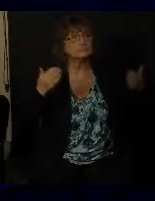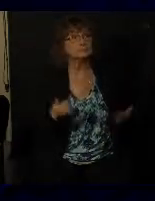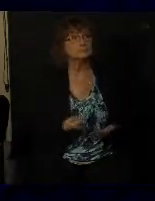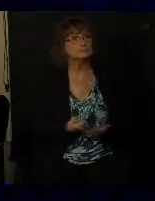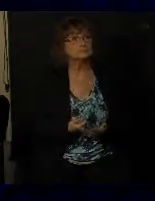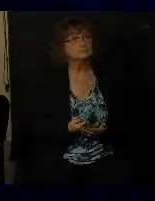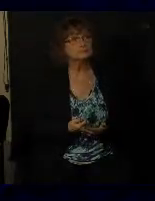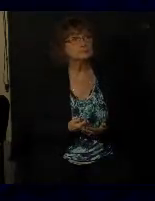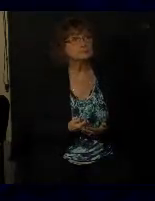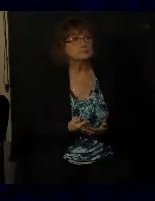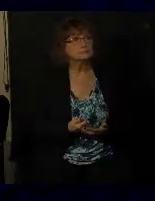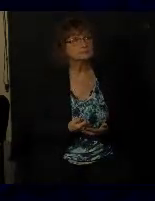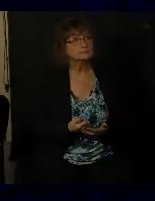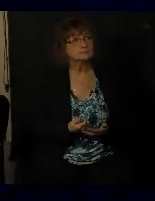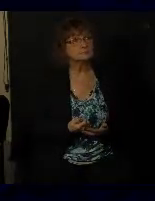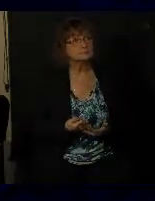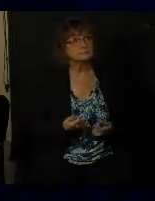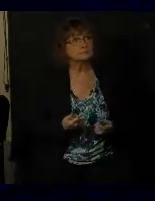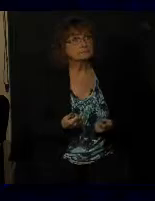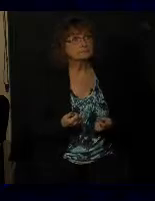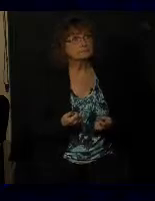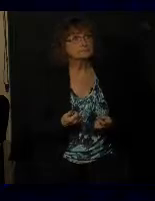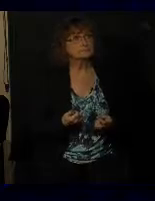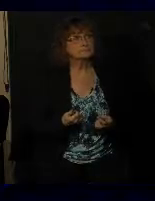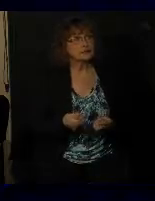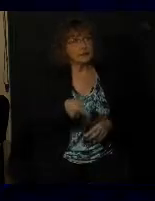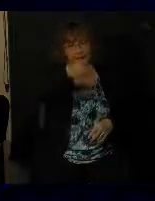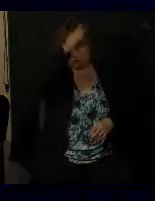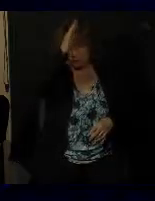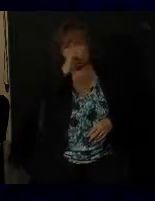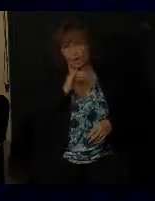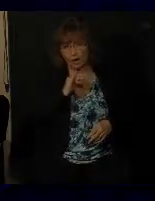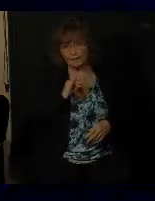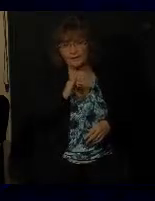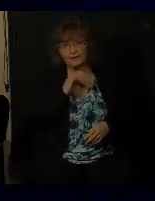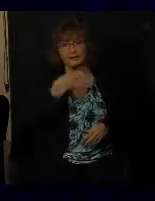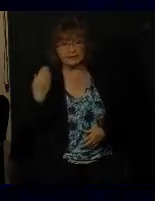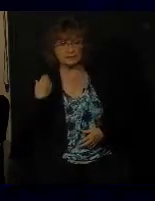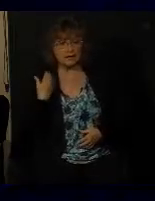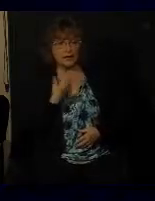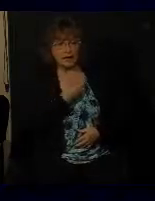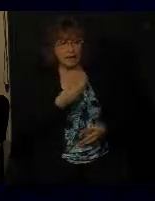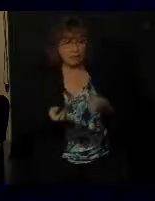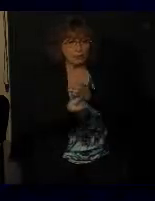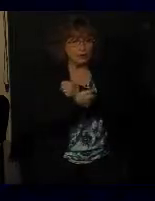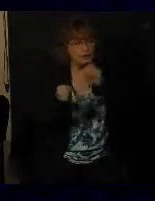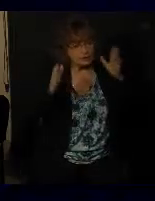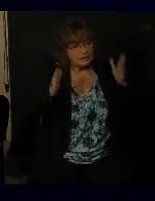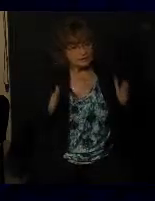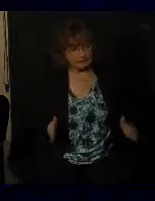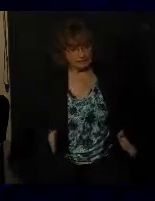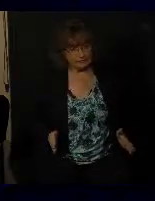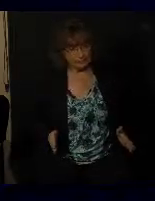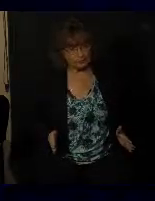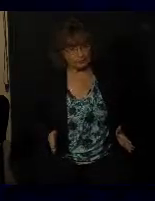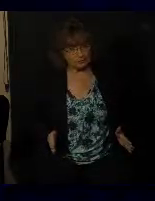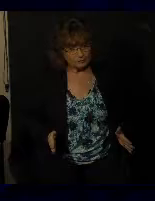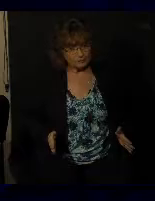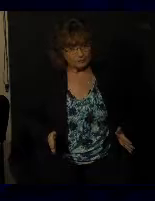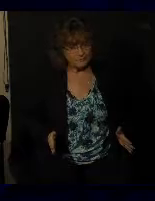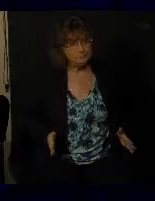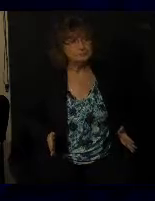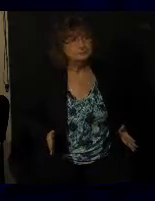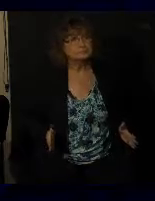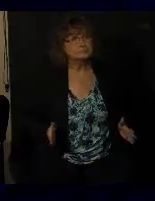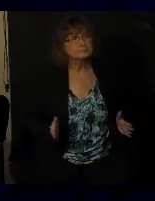"And a Savior. There is none beside me." Here's the verse that changed